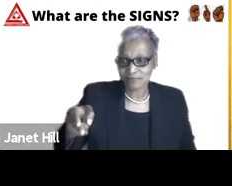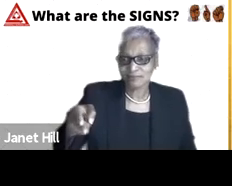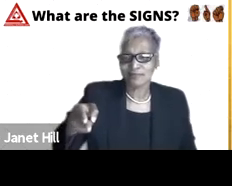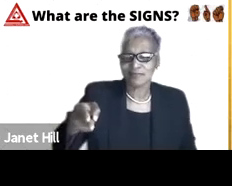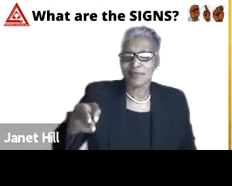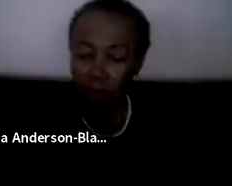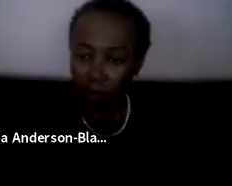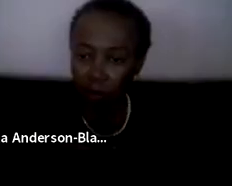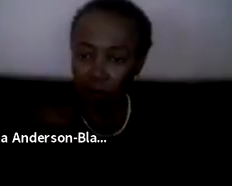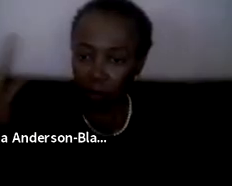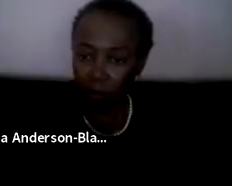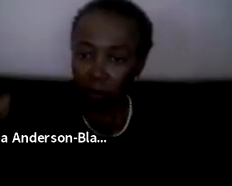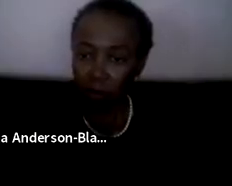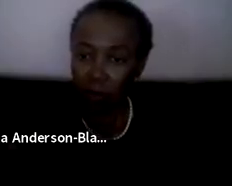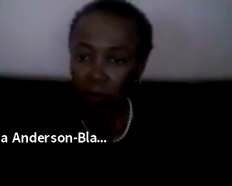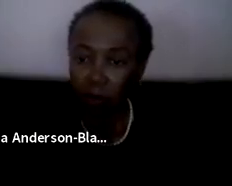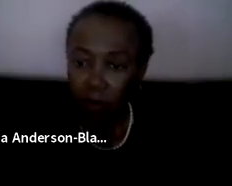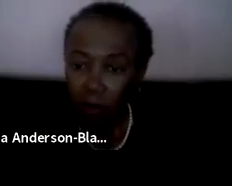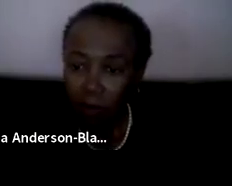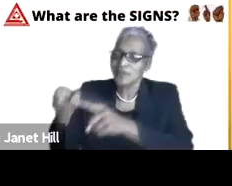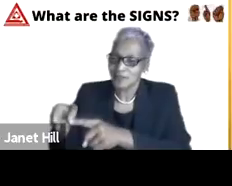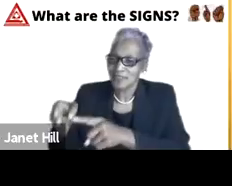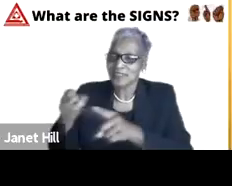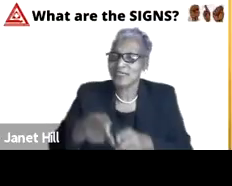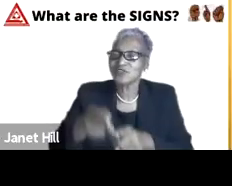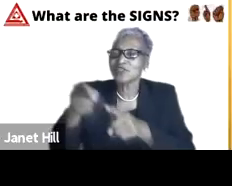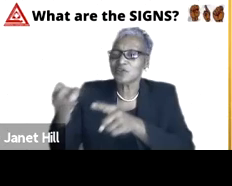History. I'm sorry. History.